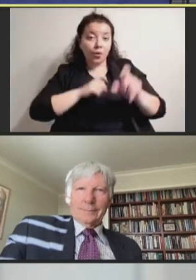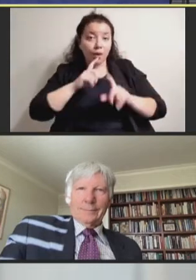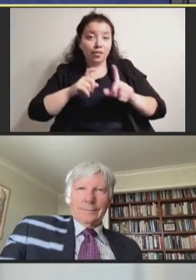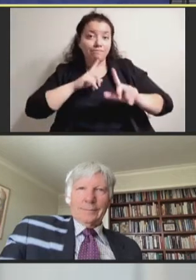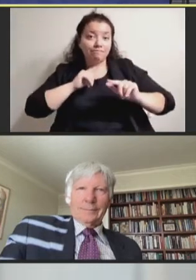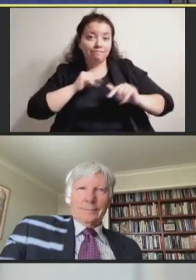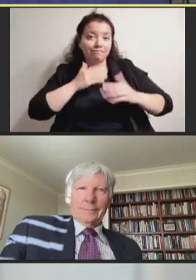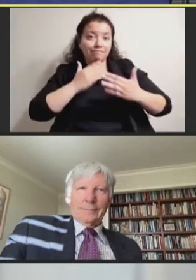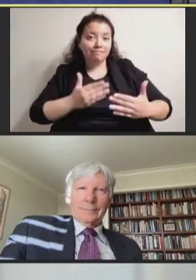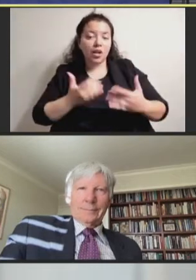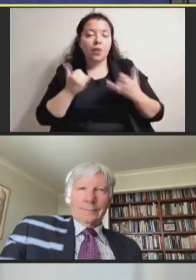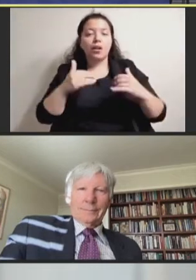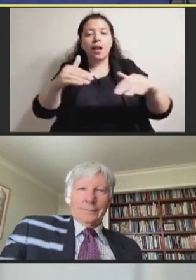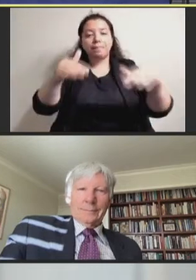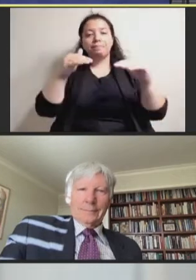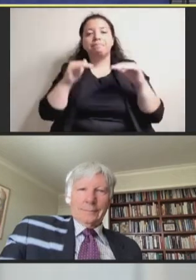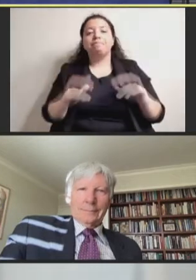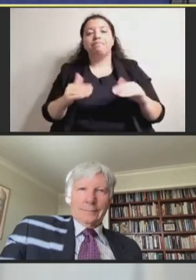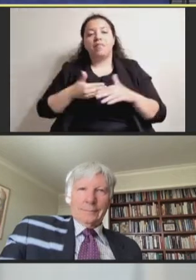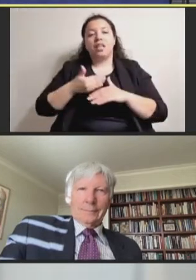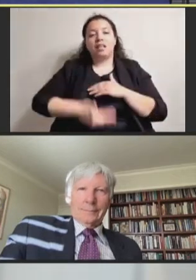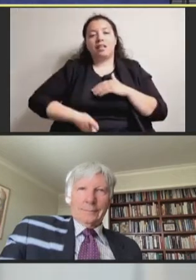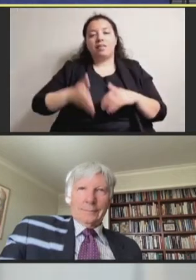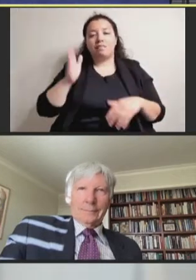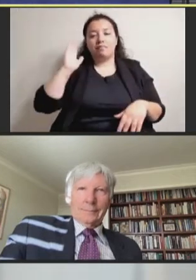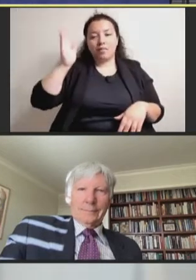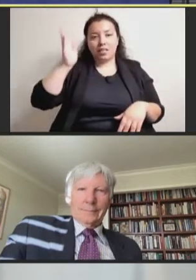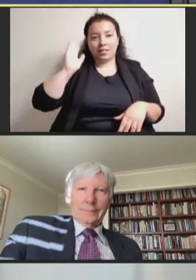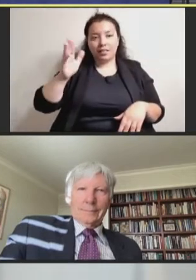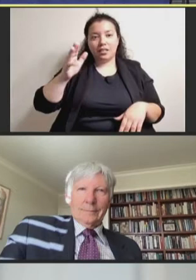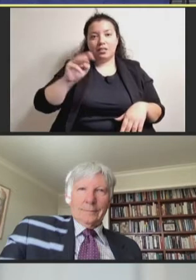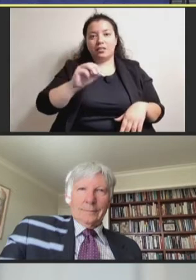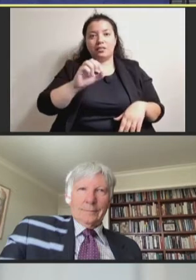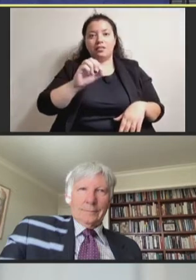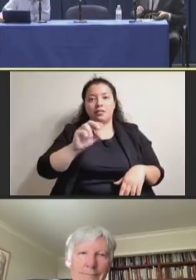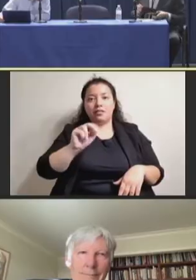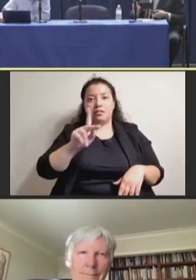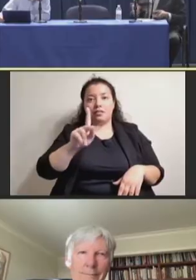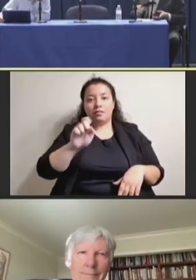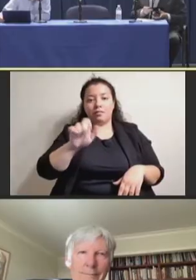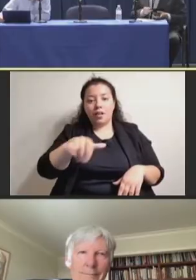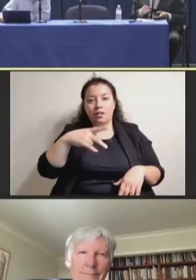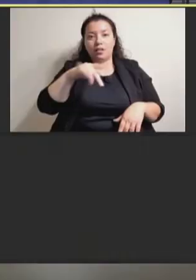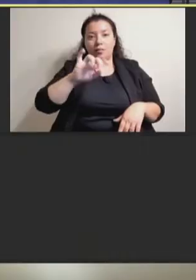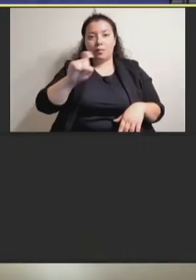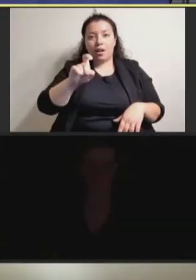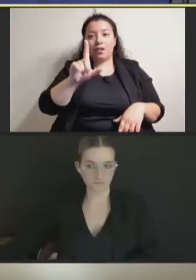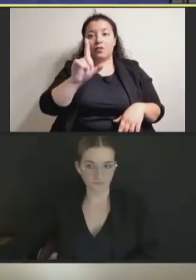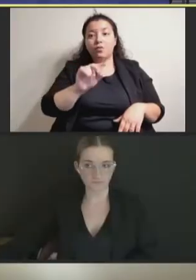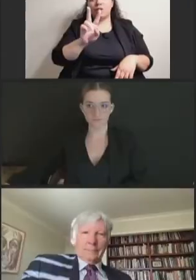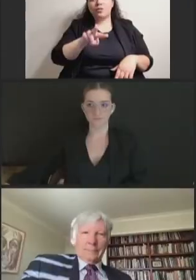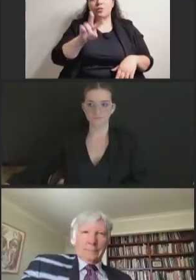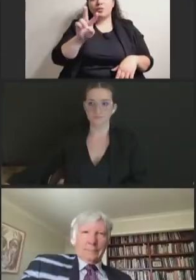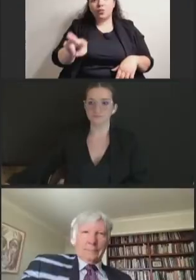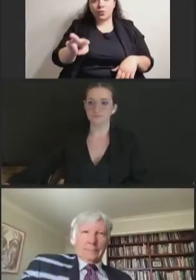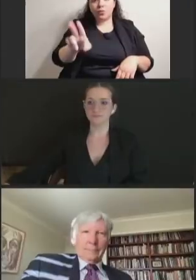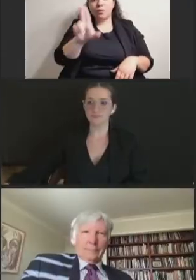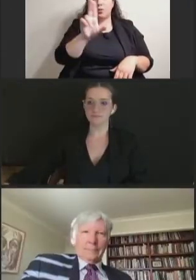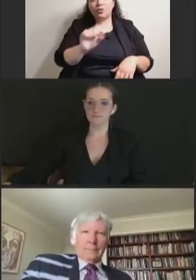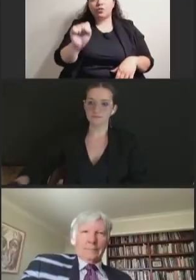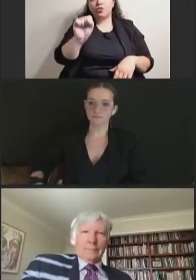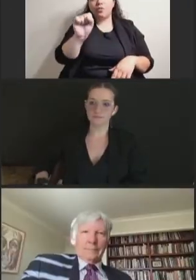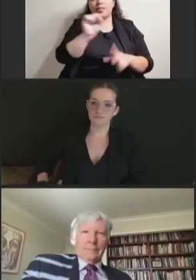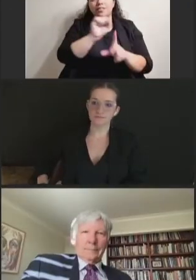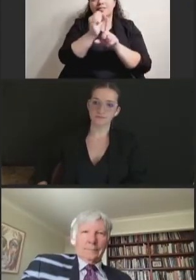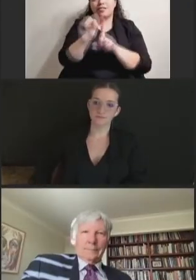will now move to our next presentation, Monkeypox 2022 U.S. Situation Summary. Our